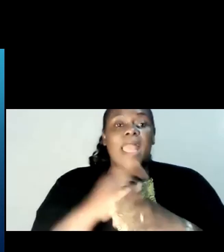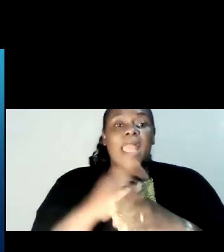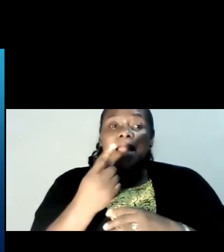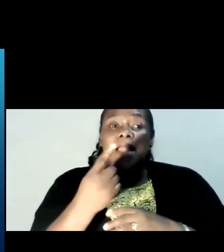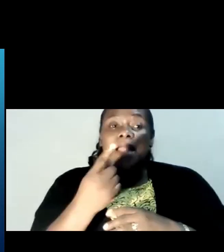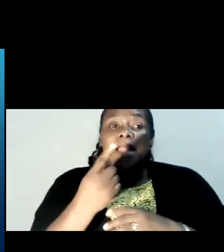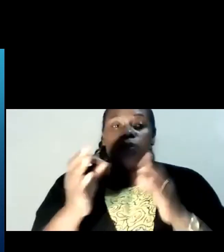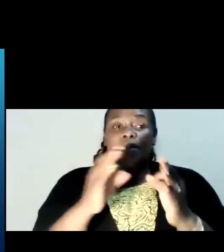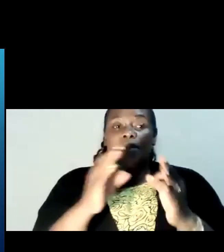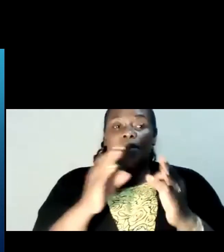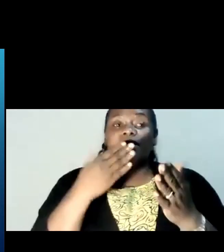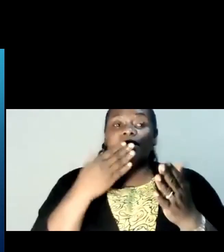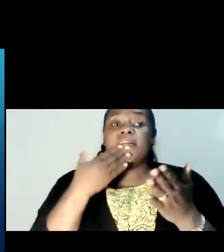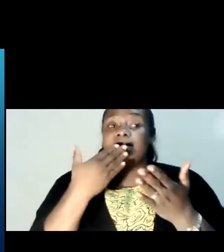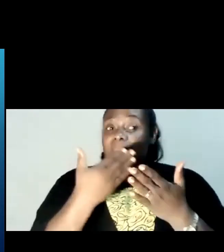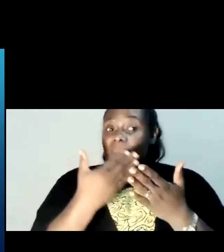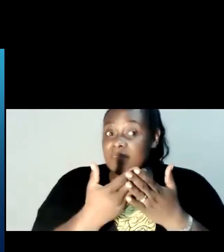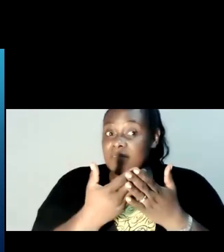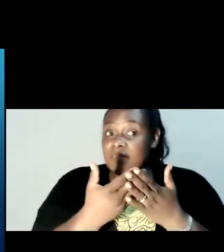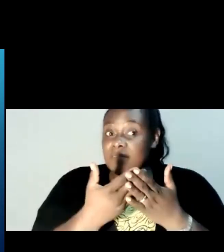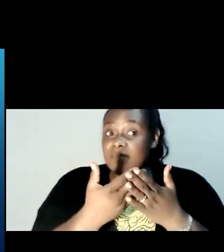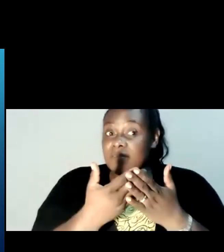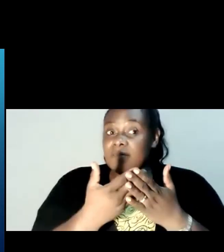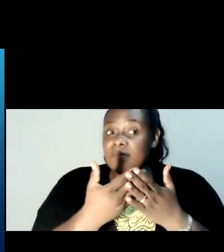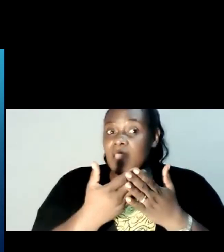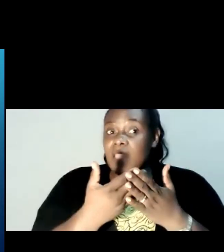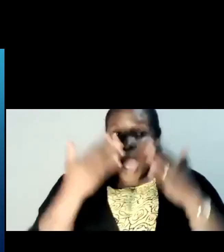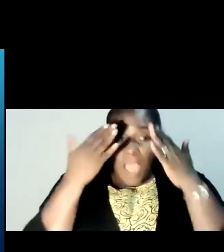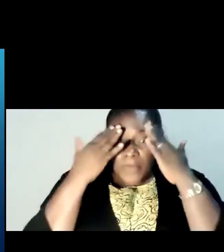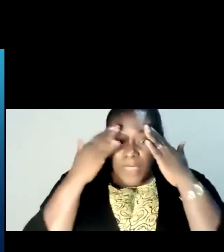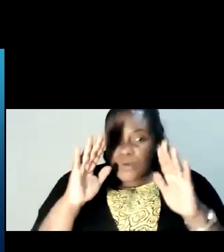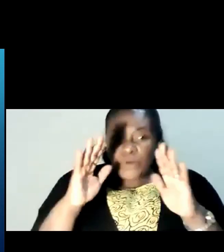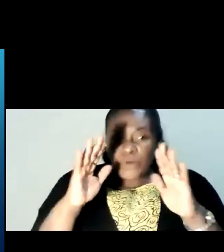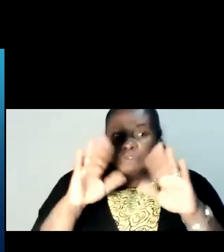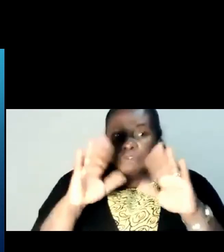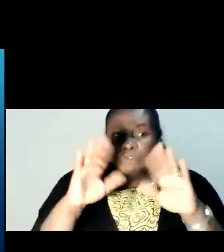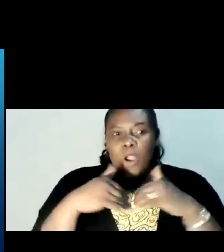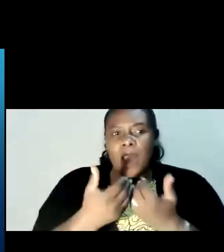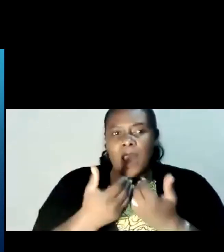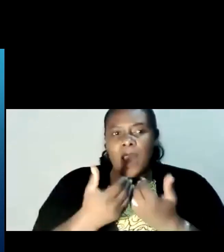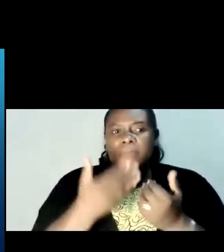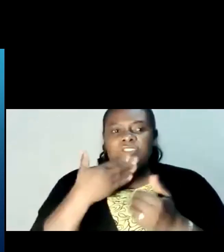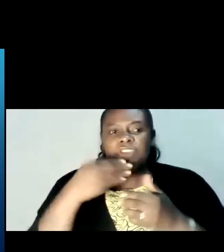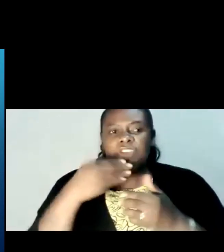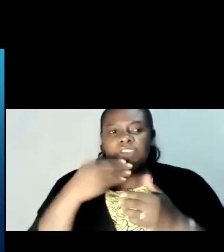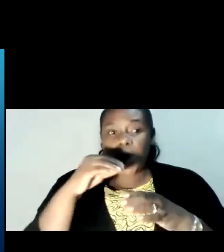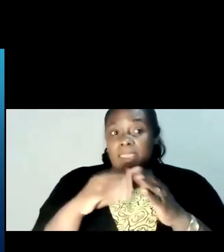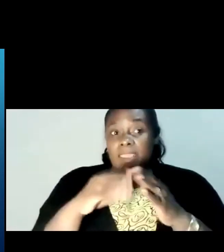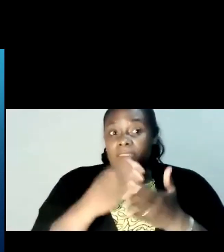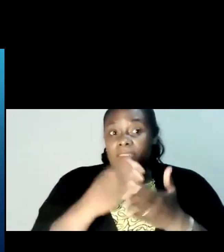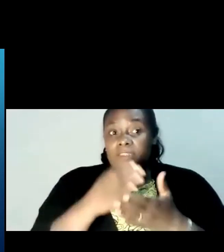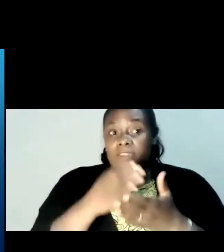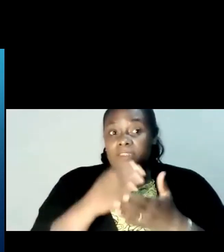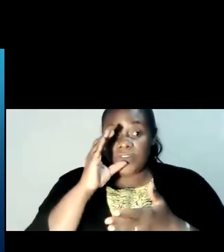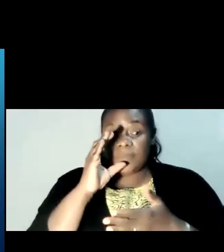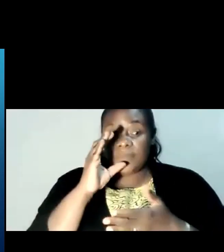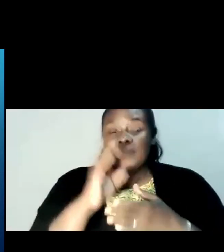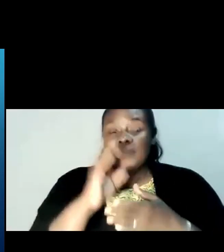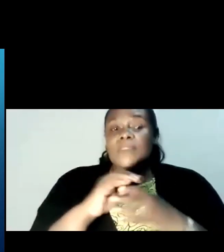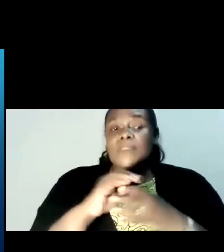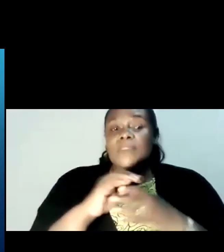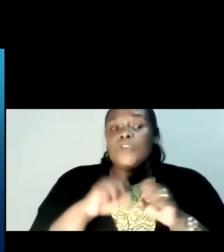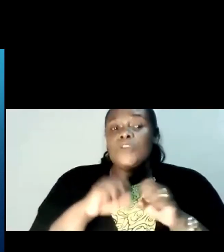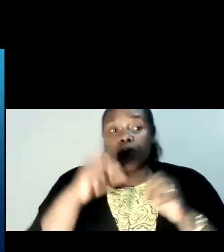honestly not sure what the sugar levels in sea moss beverages are, but if you notice it has quite a